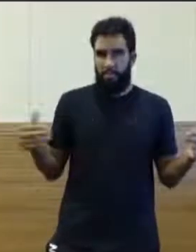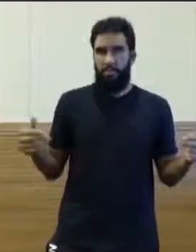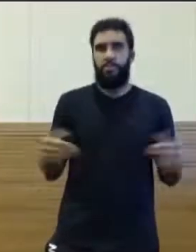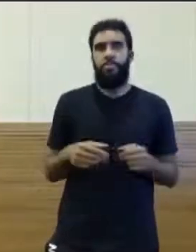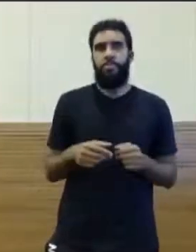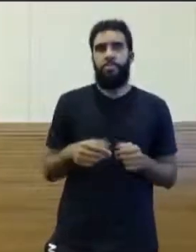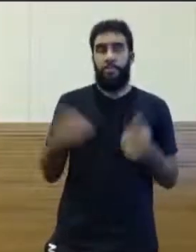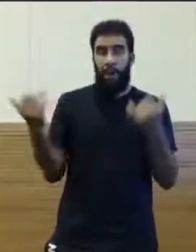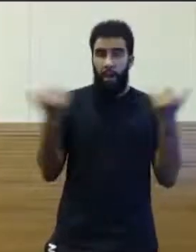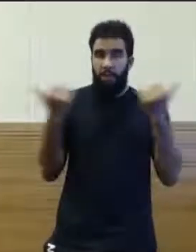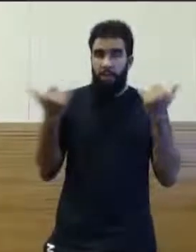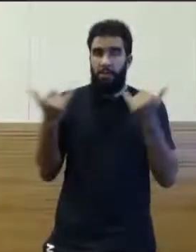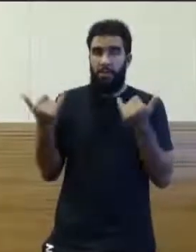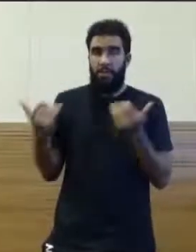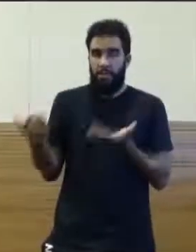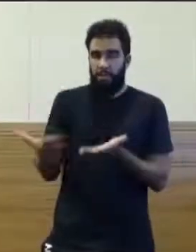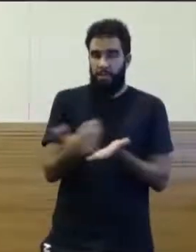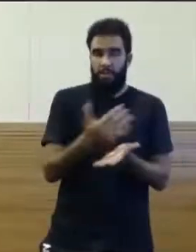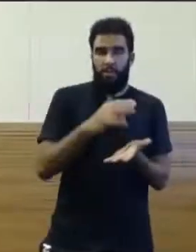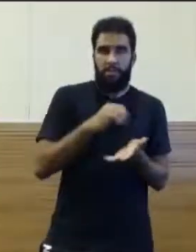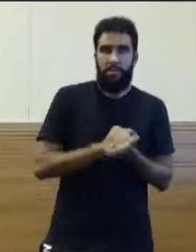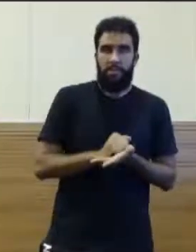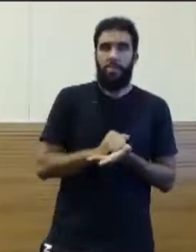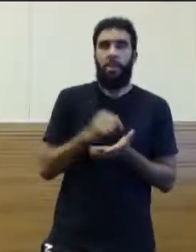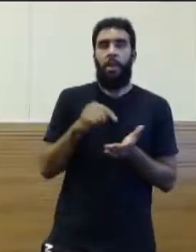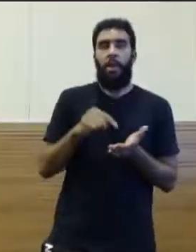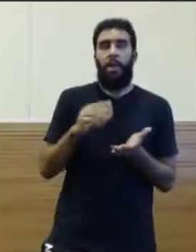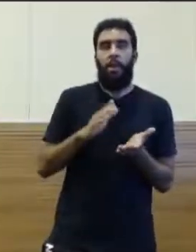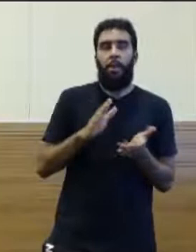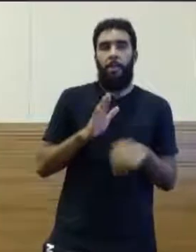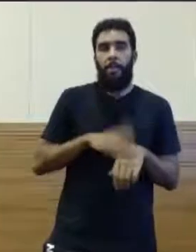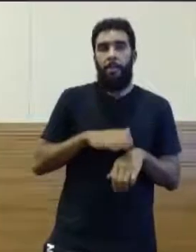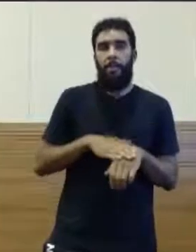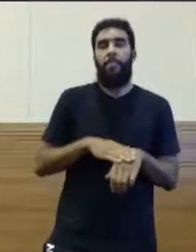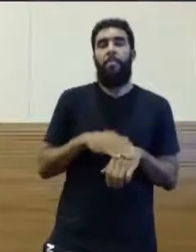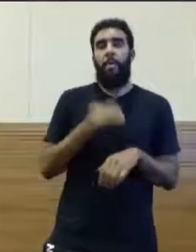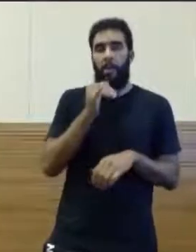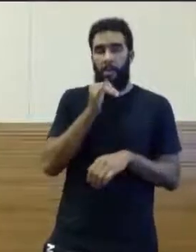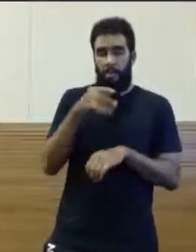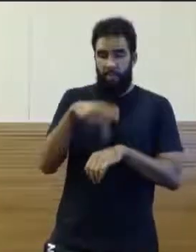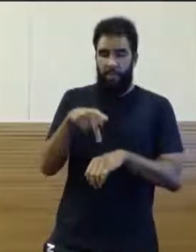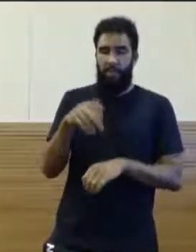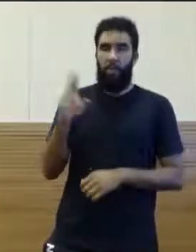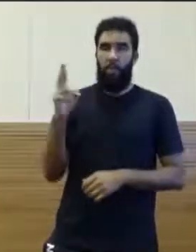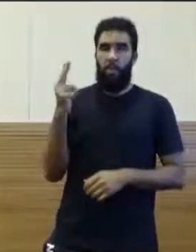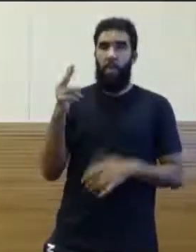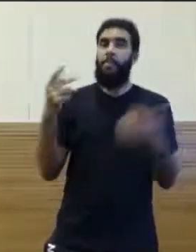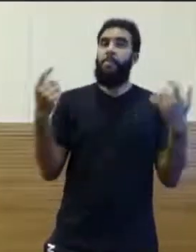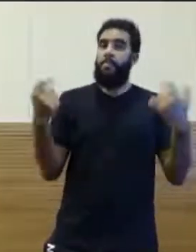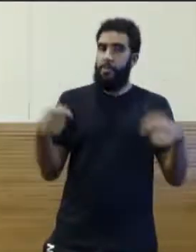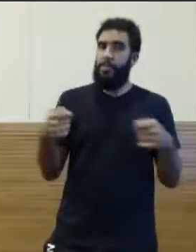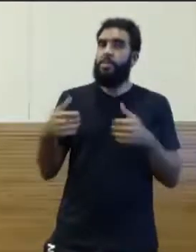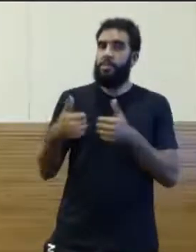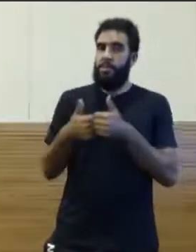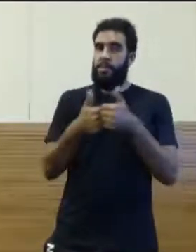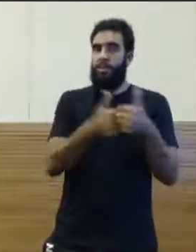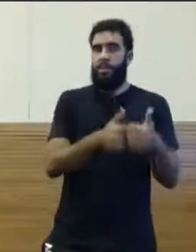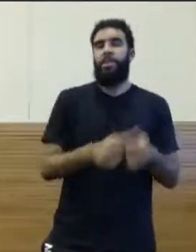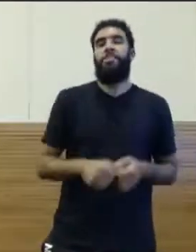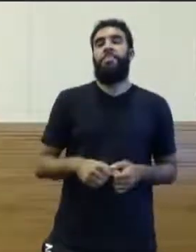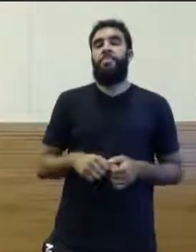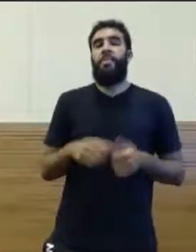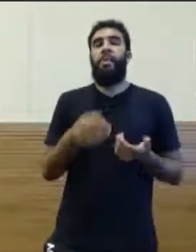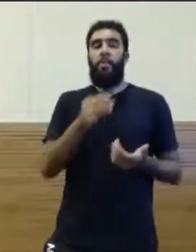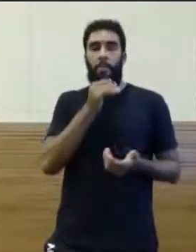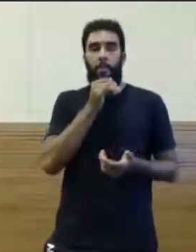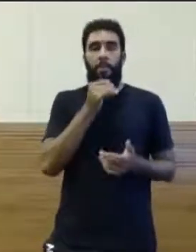and on your day-to-day, and to show specific changes that Uruguayans should do. We